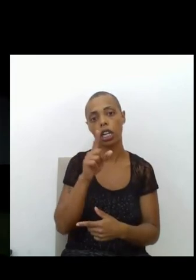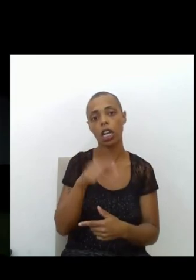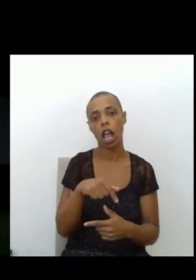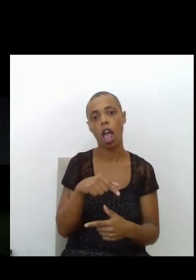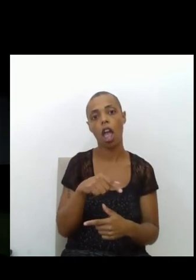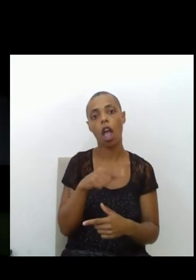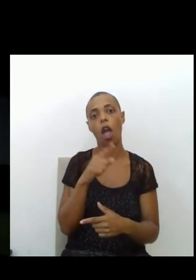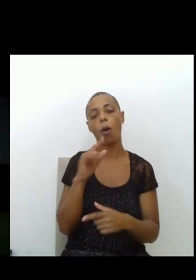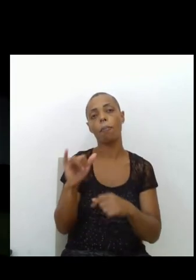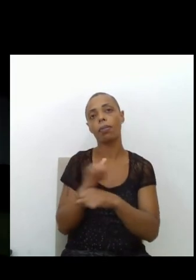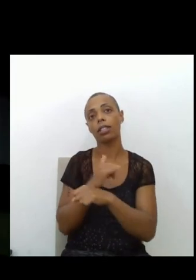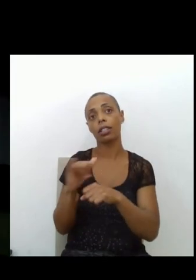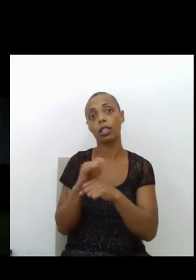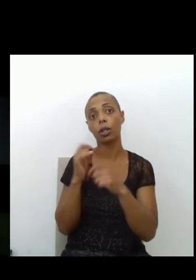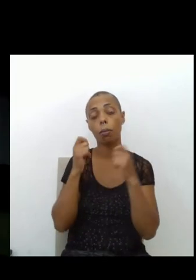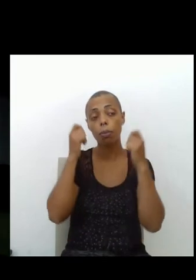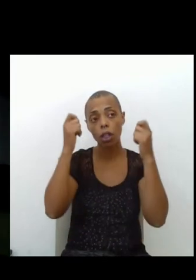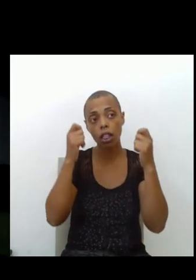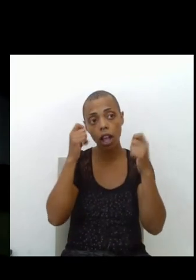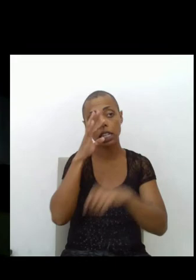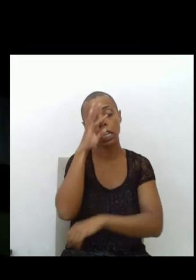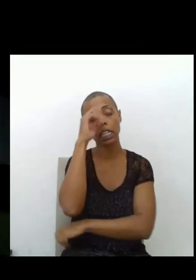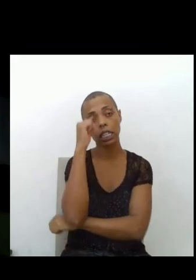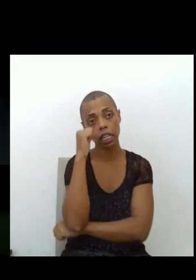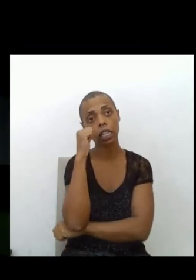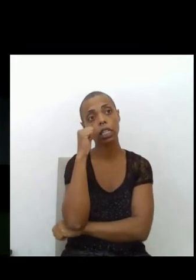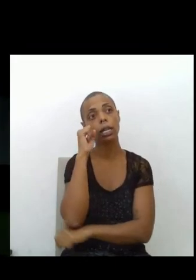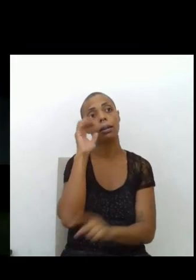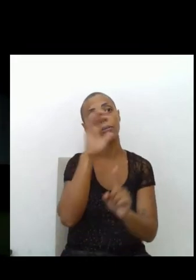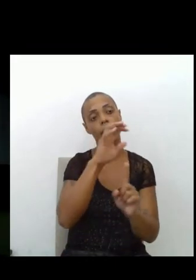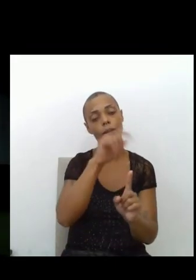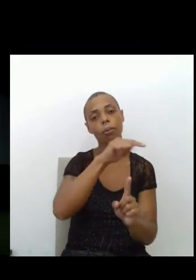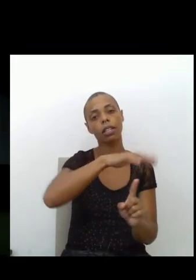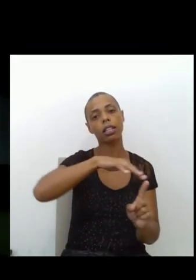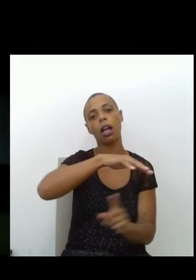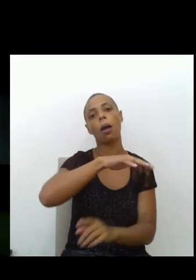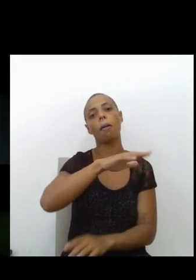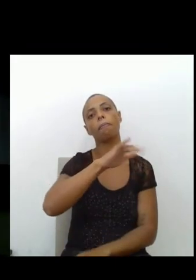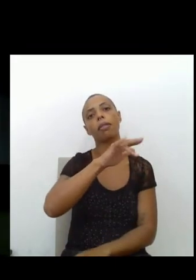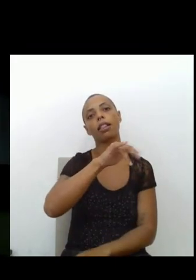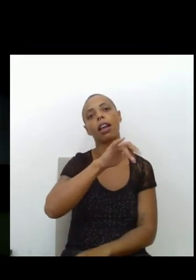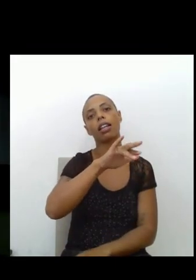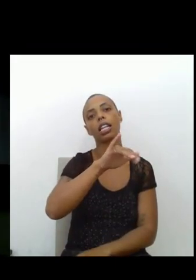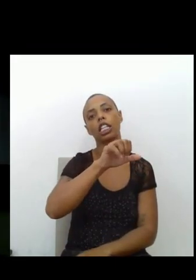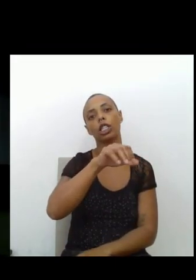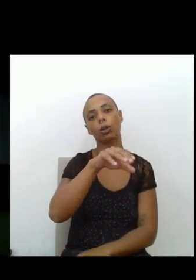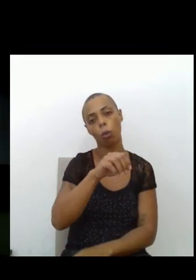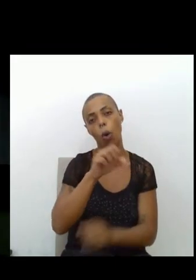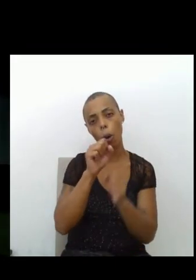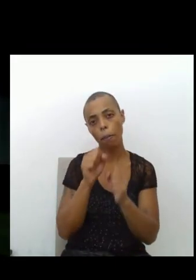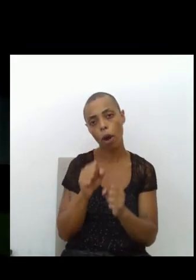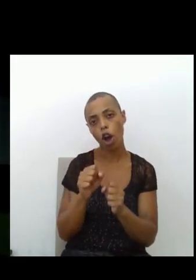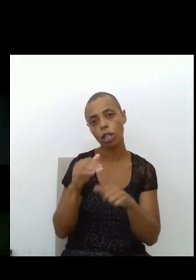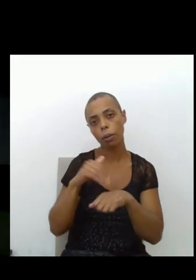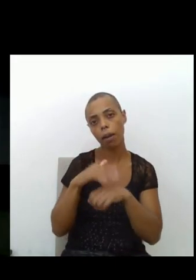can that can be used as protests as disrupting this